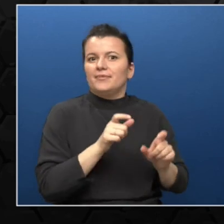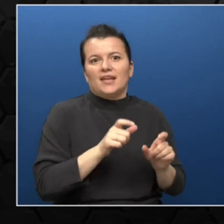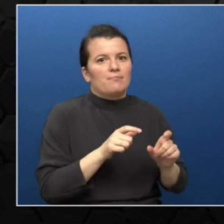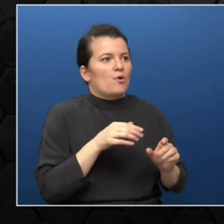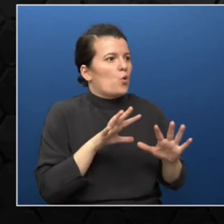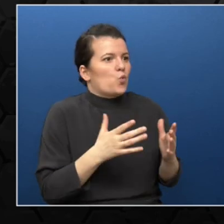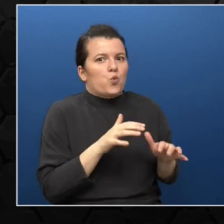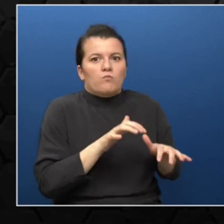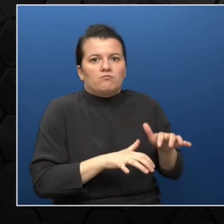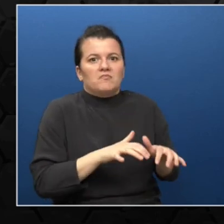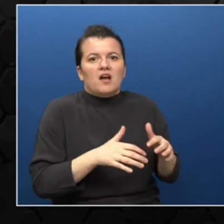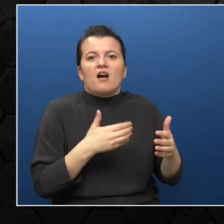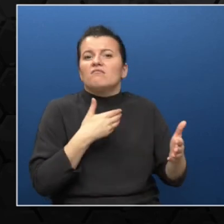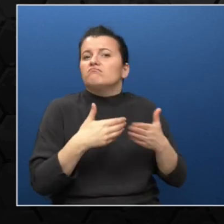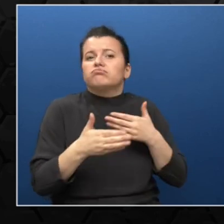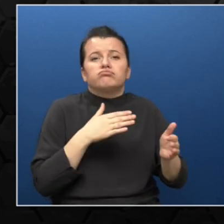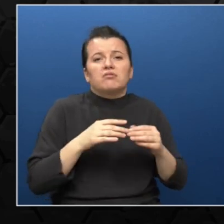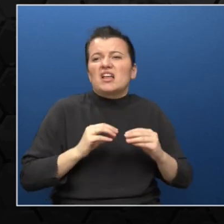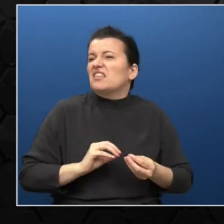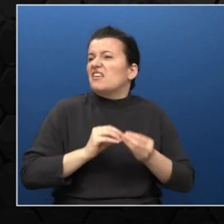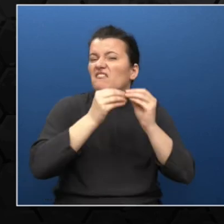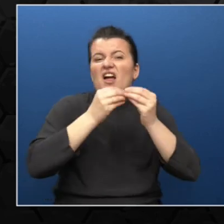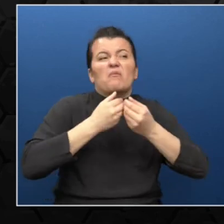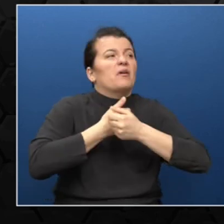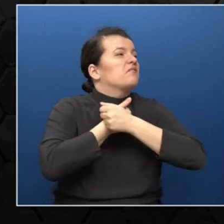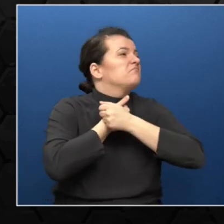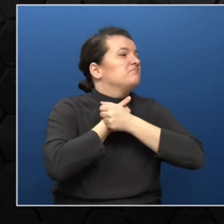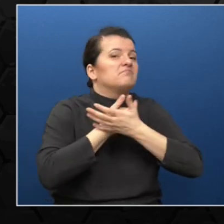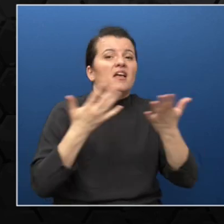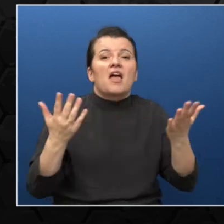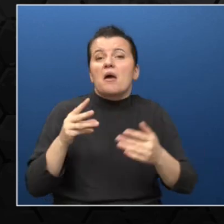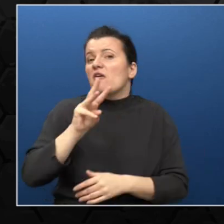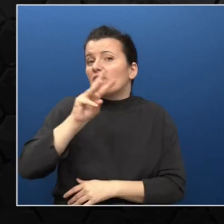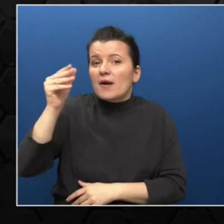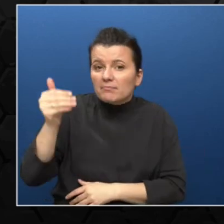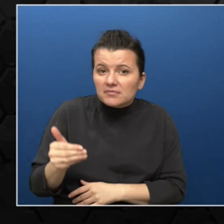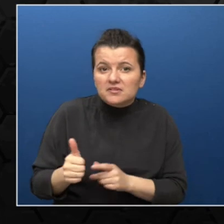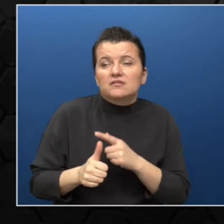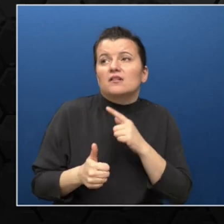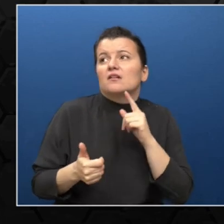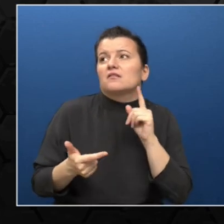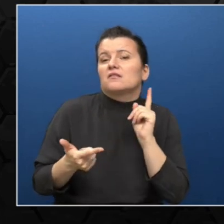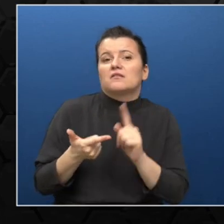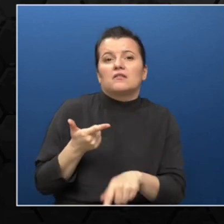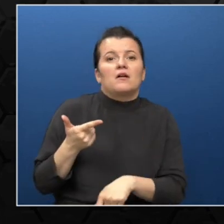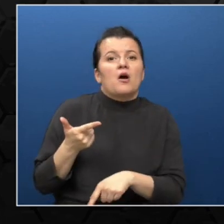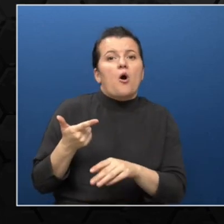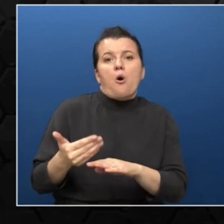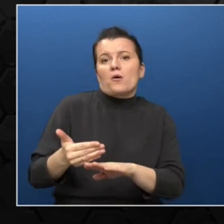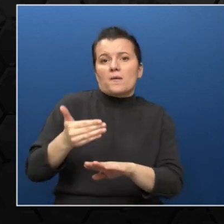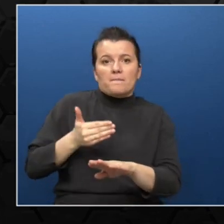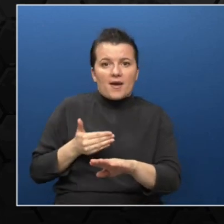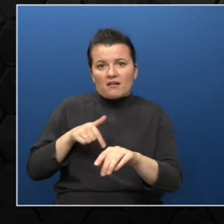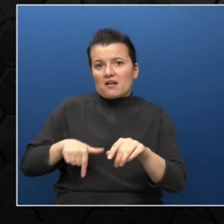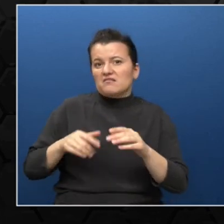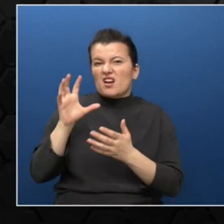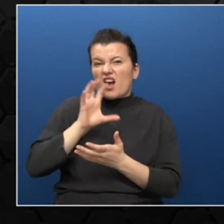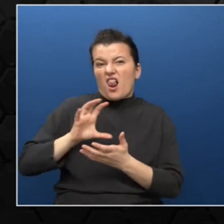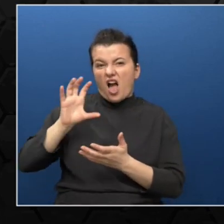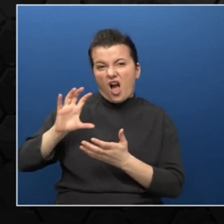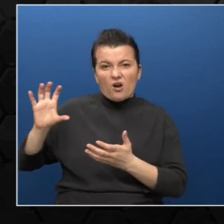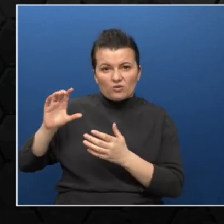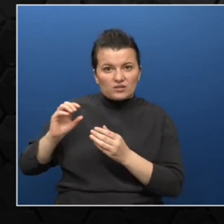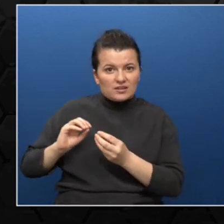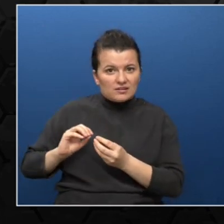matter what developer. So you can be a web developer, you can be a backend cloud developer, you can be a